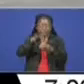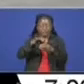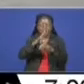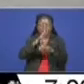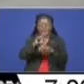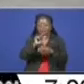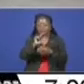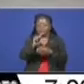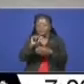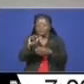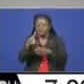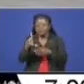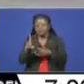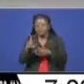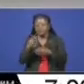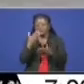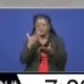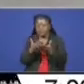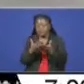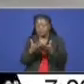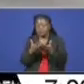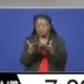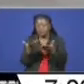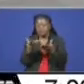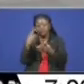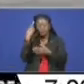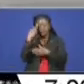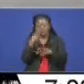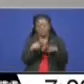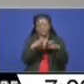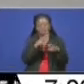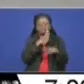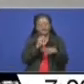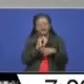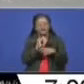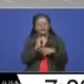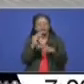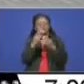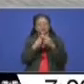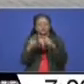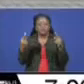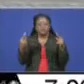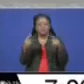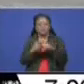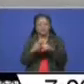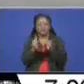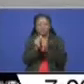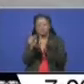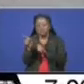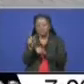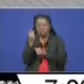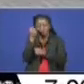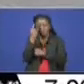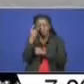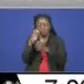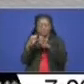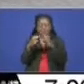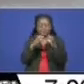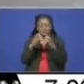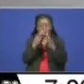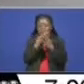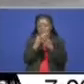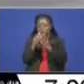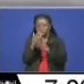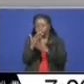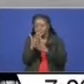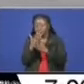for NIB, Brensel Roll, says the reasons given by the union clash with his understanding of dialogue between the union